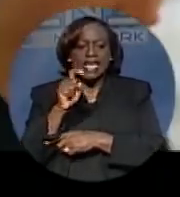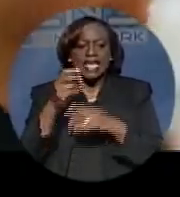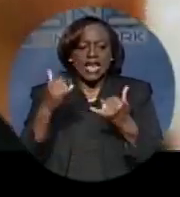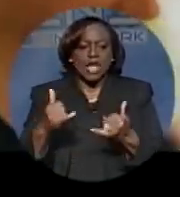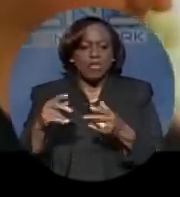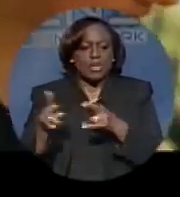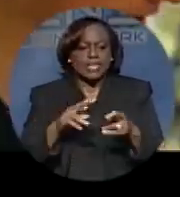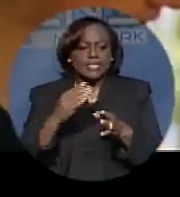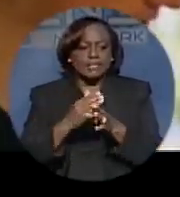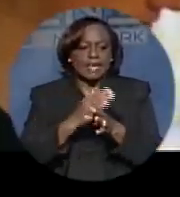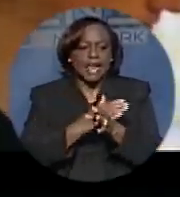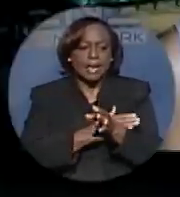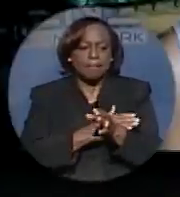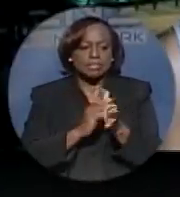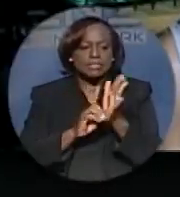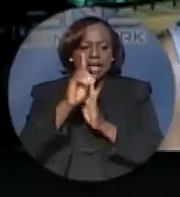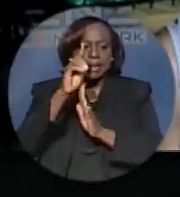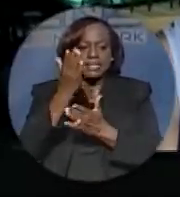home.